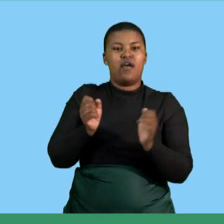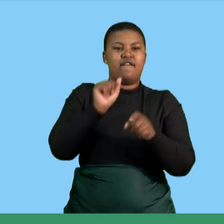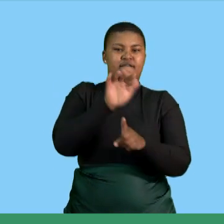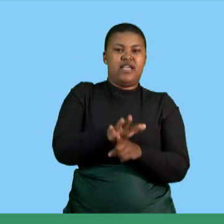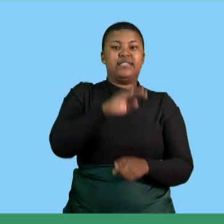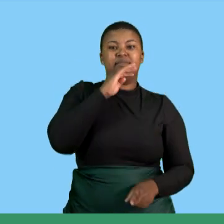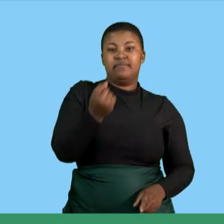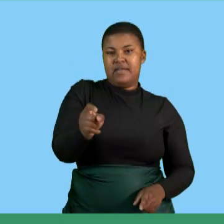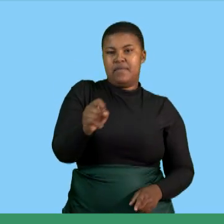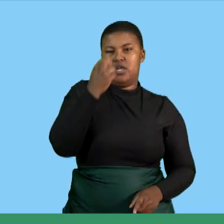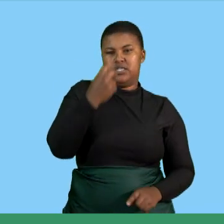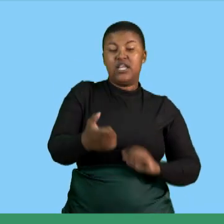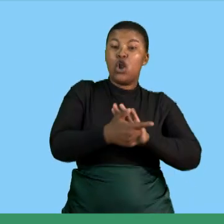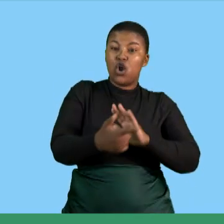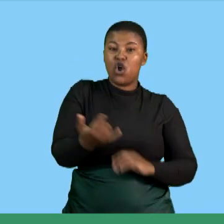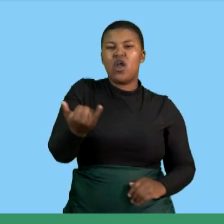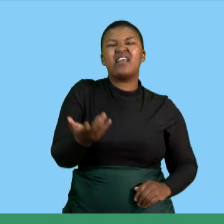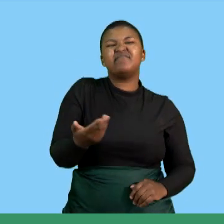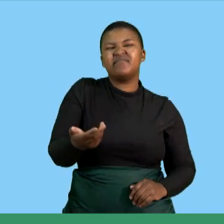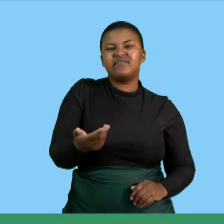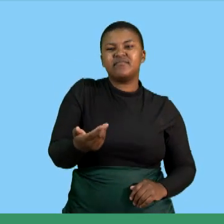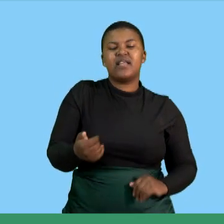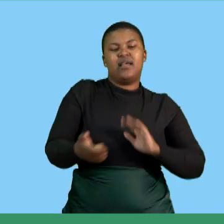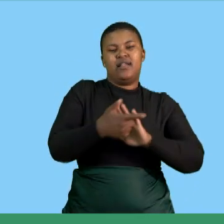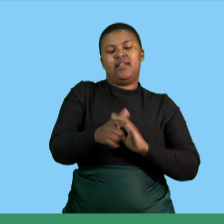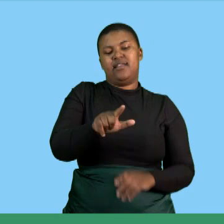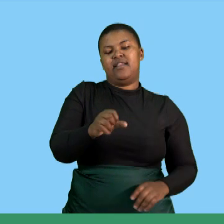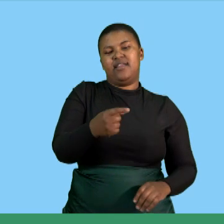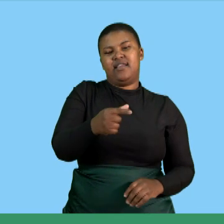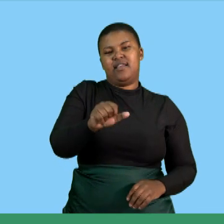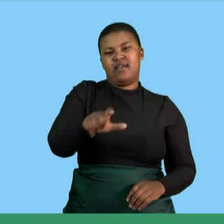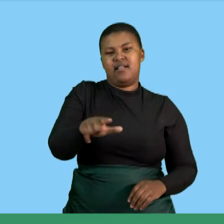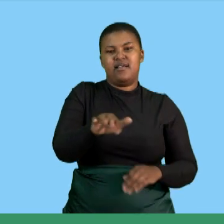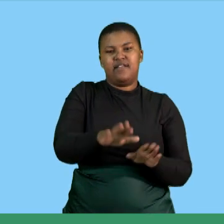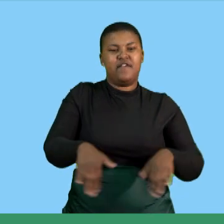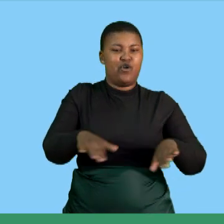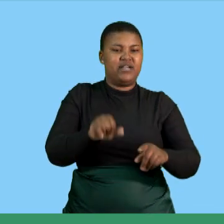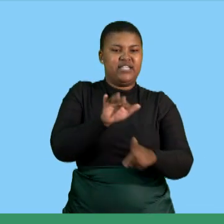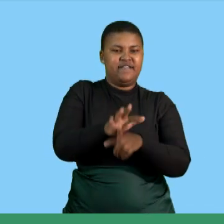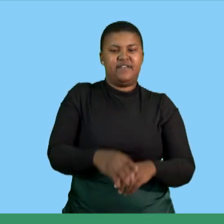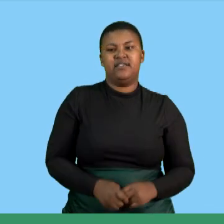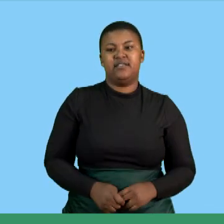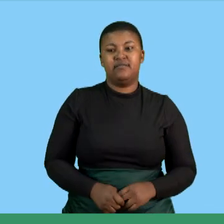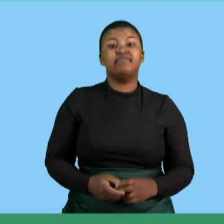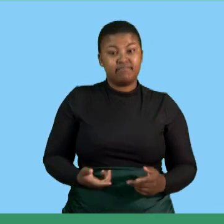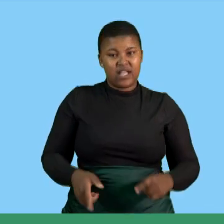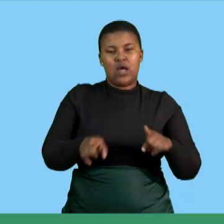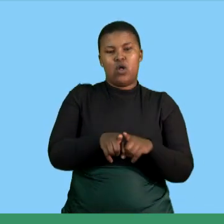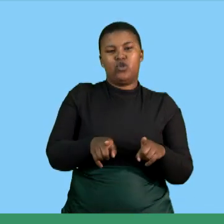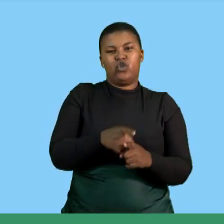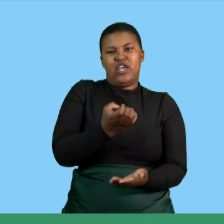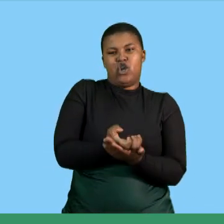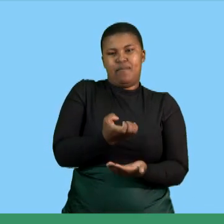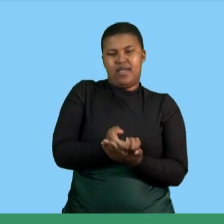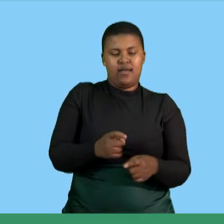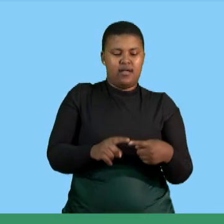laws. So laws can be seen as our legal environmental factors. And of course,